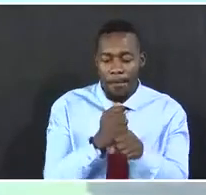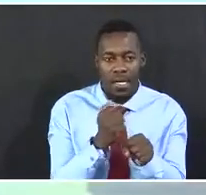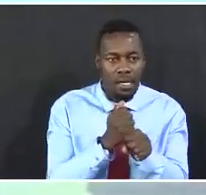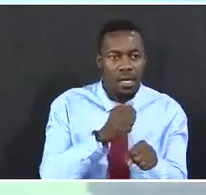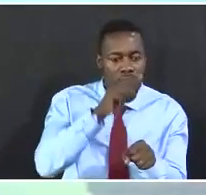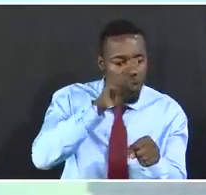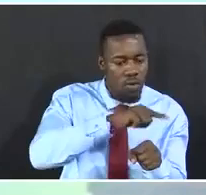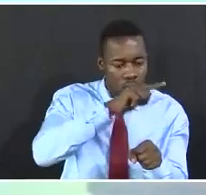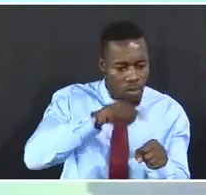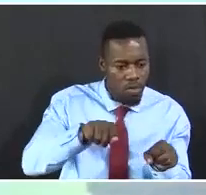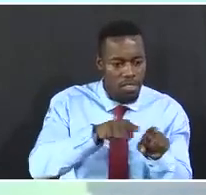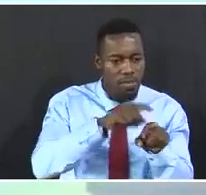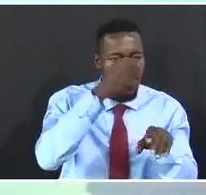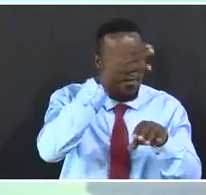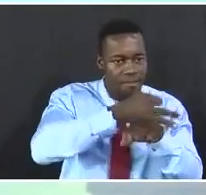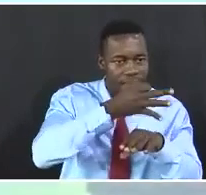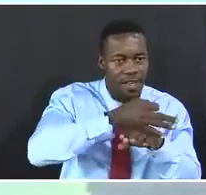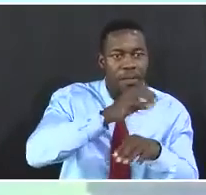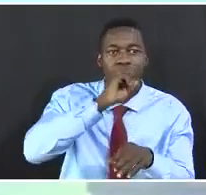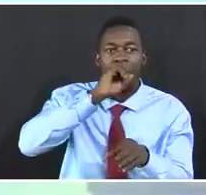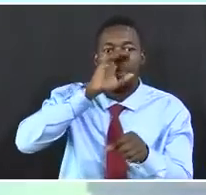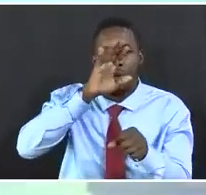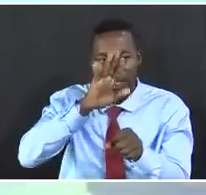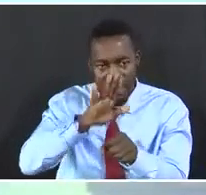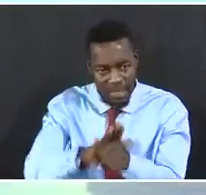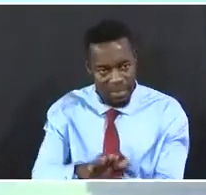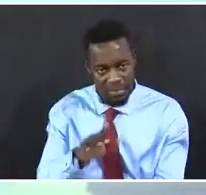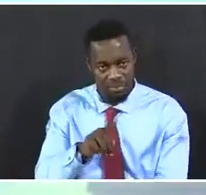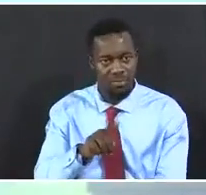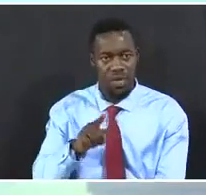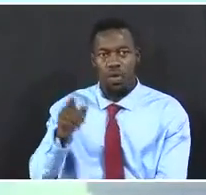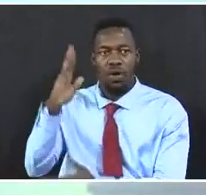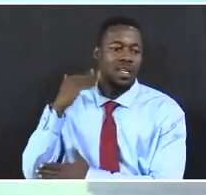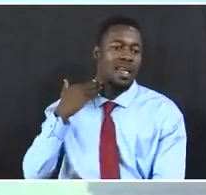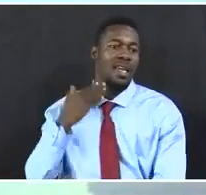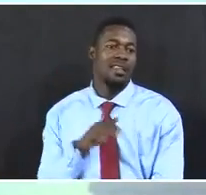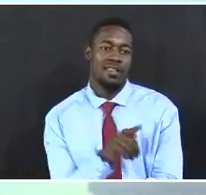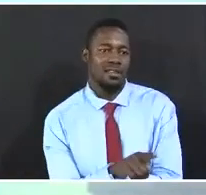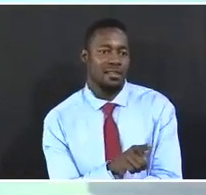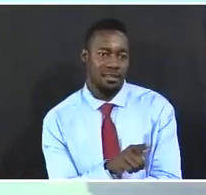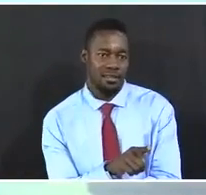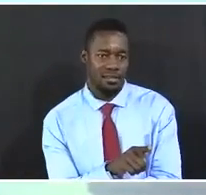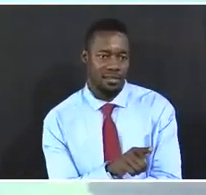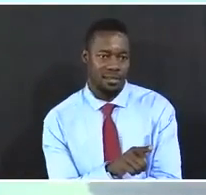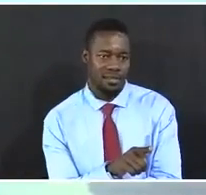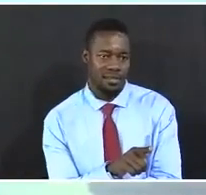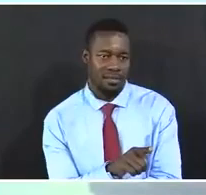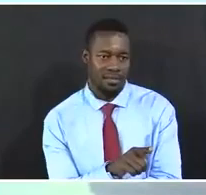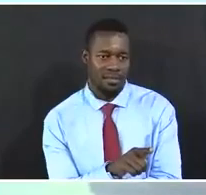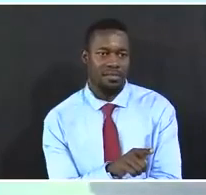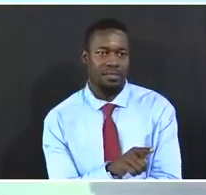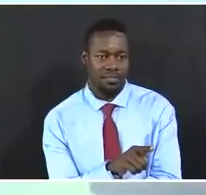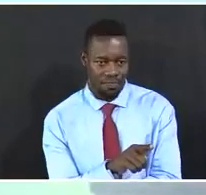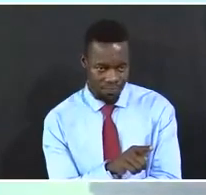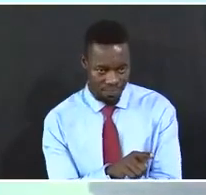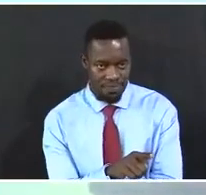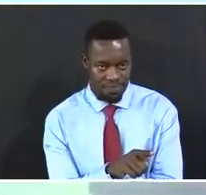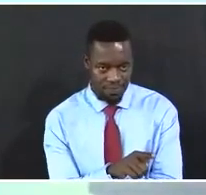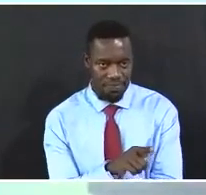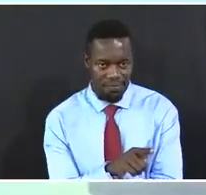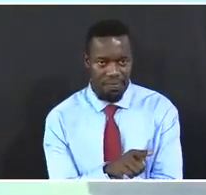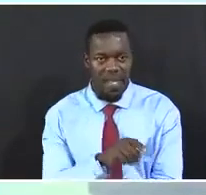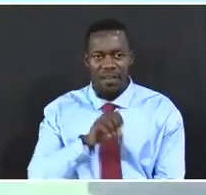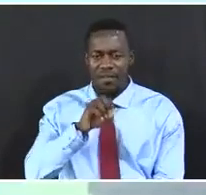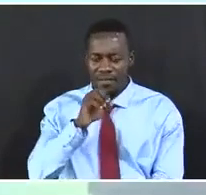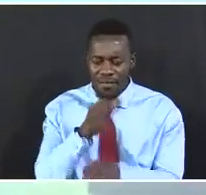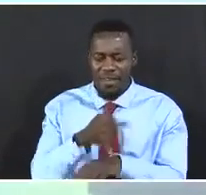to ascend to the Lord's mountain and be at God's presence are, one, they who are honest, and I mentioned